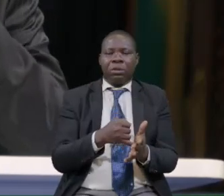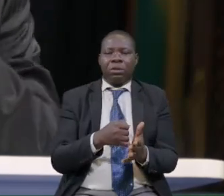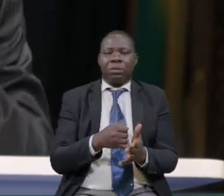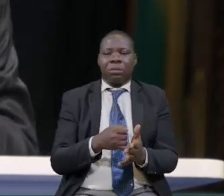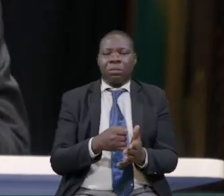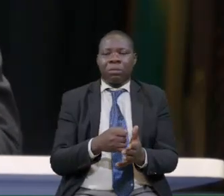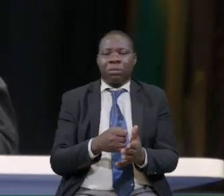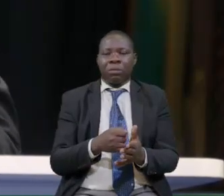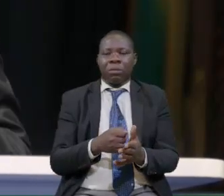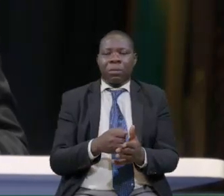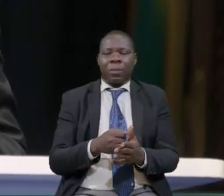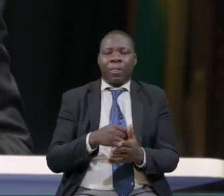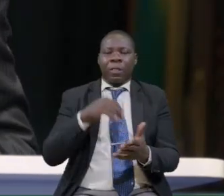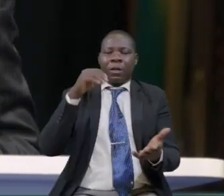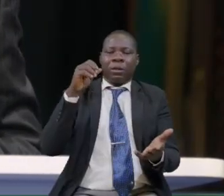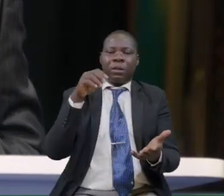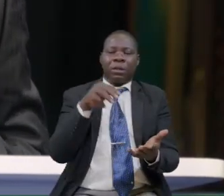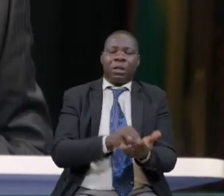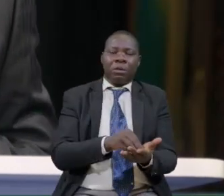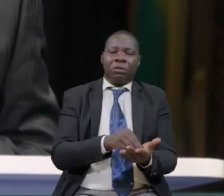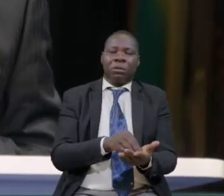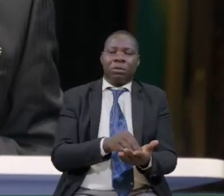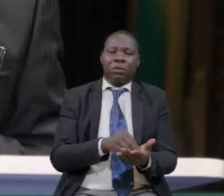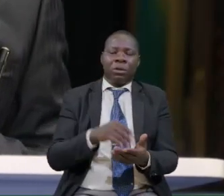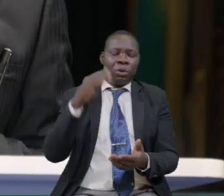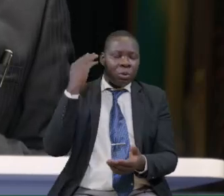Thousands will be delivered,